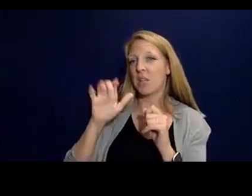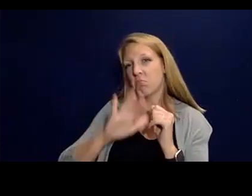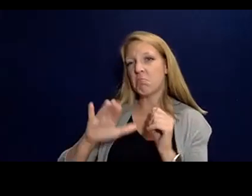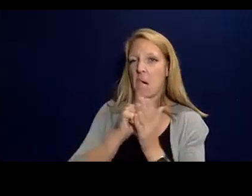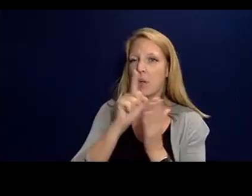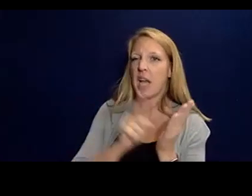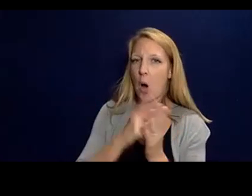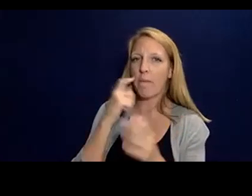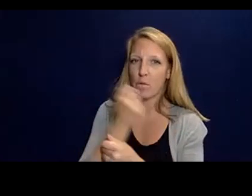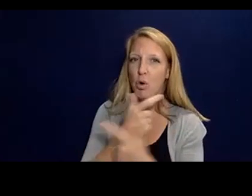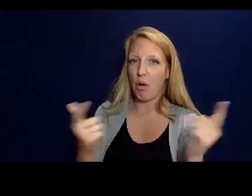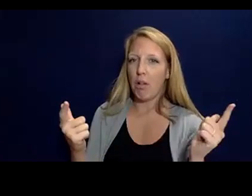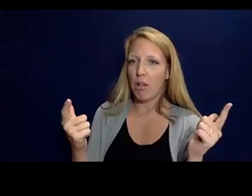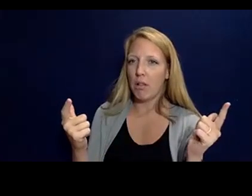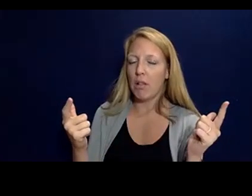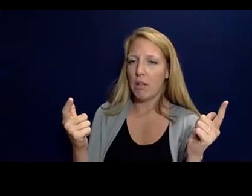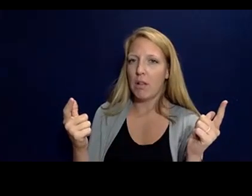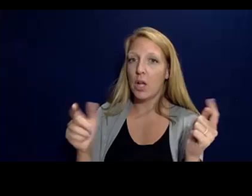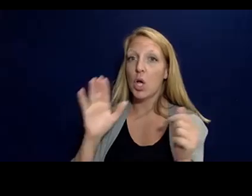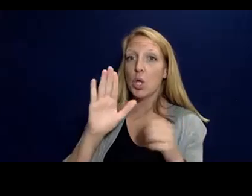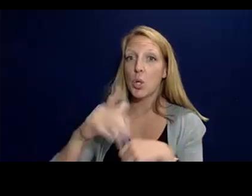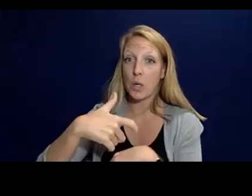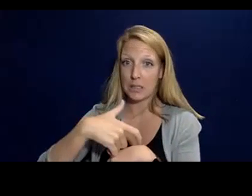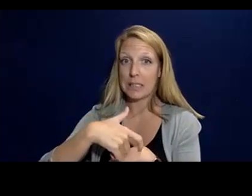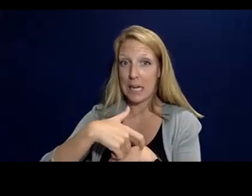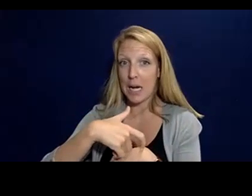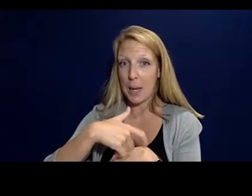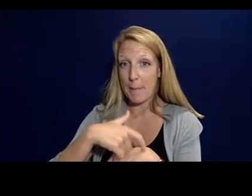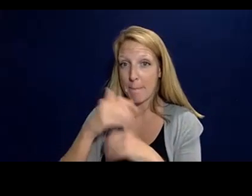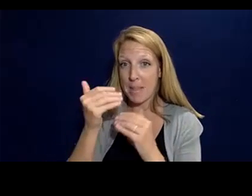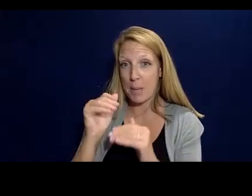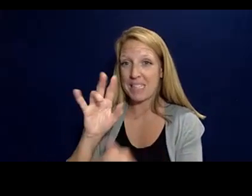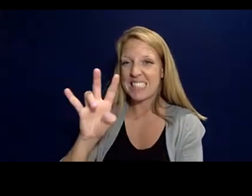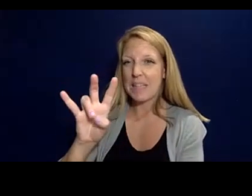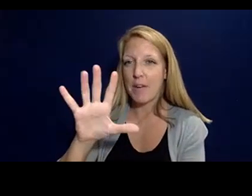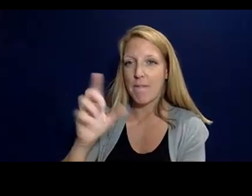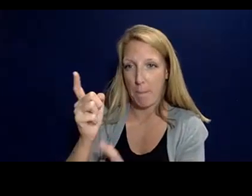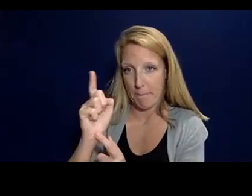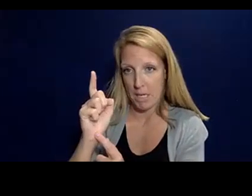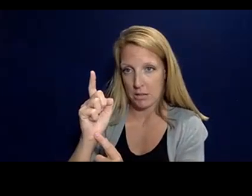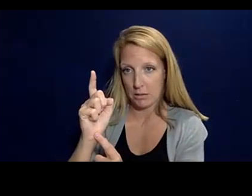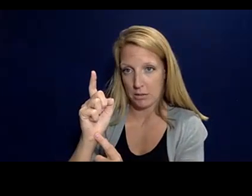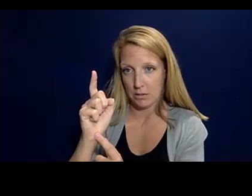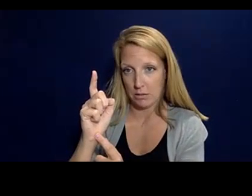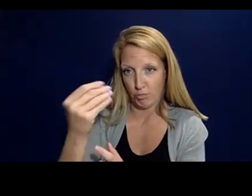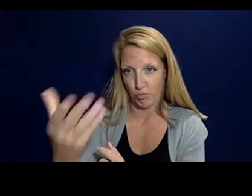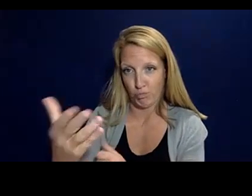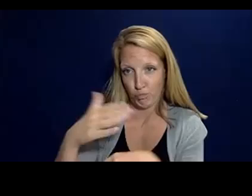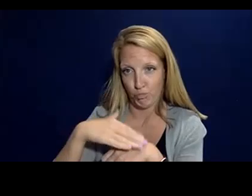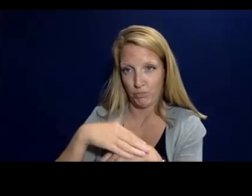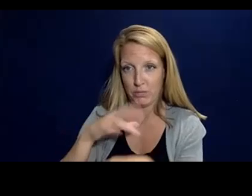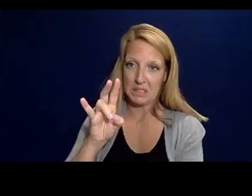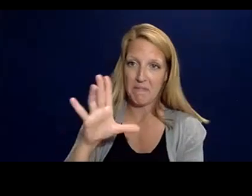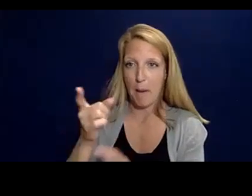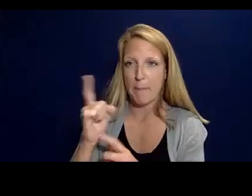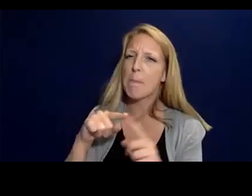for everybody. Your time, it is time, 75 minutes, so keep that in mind. Okay. But most